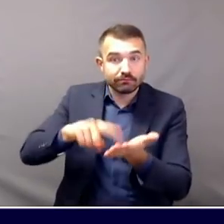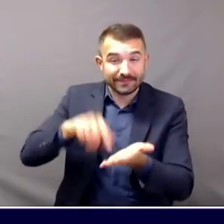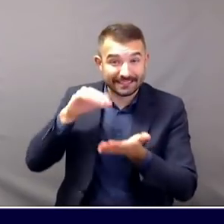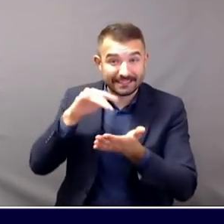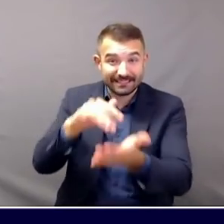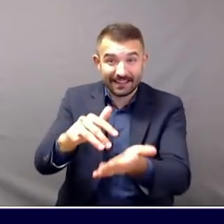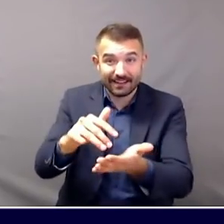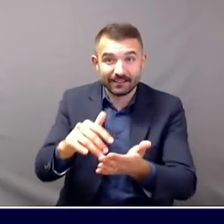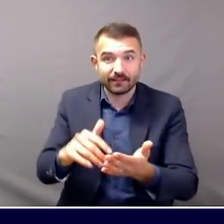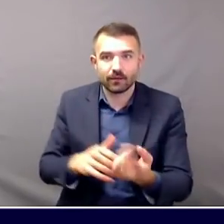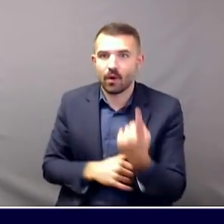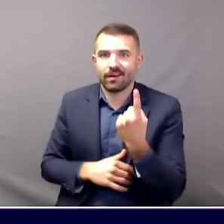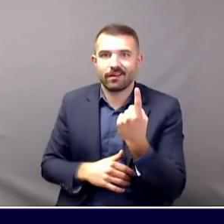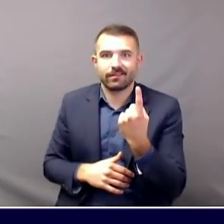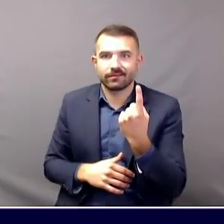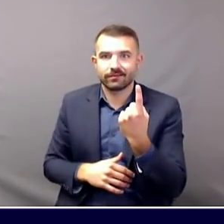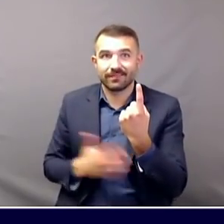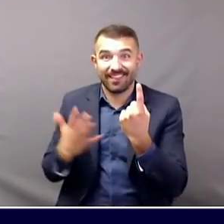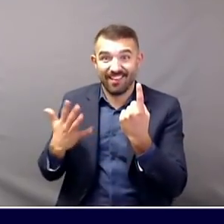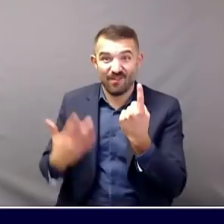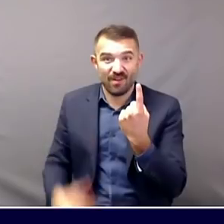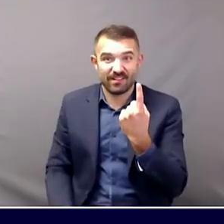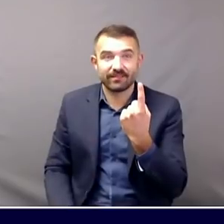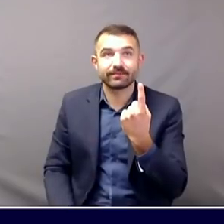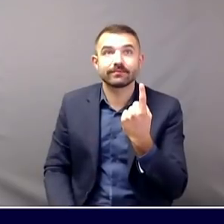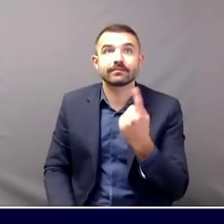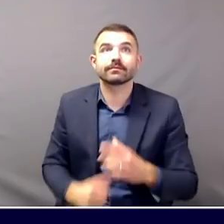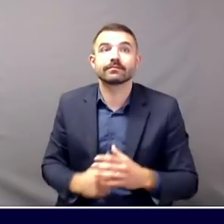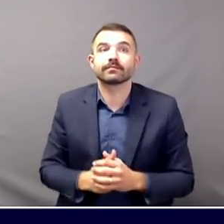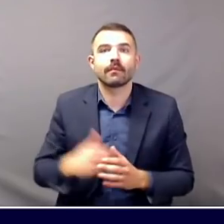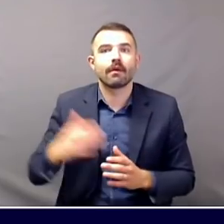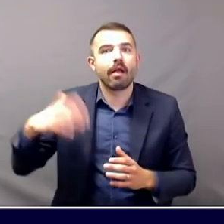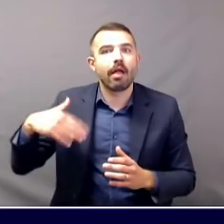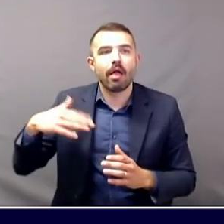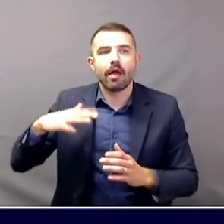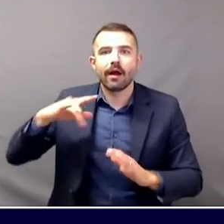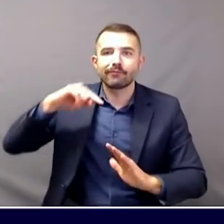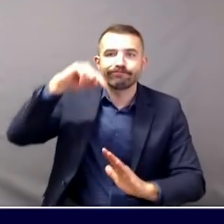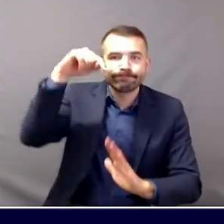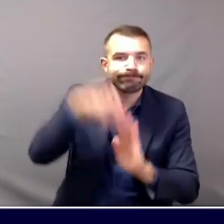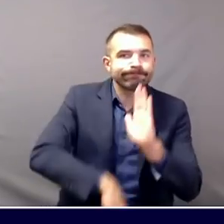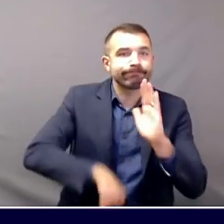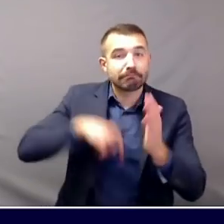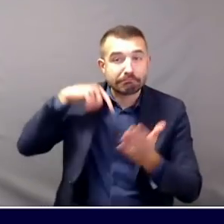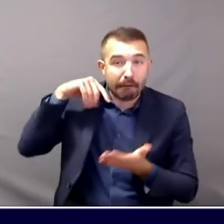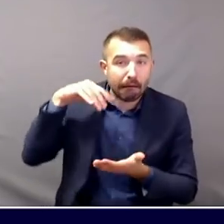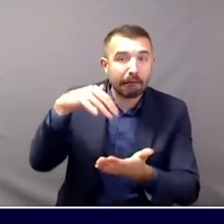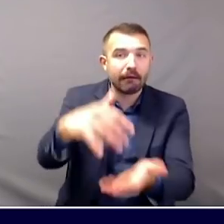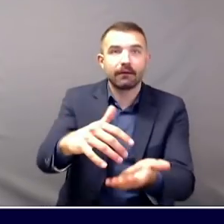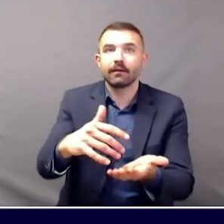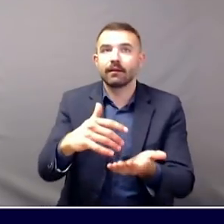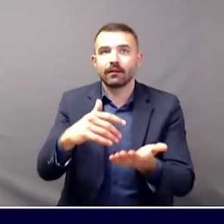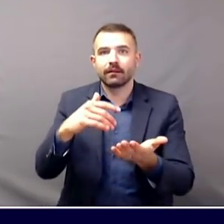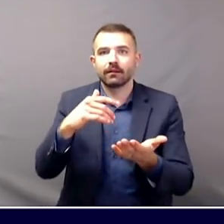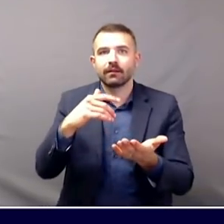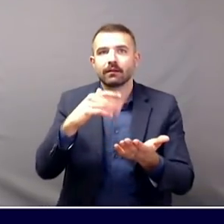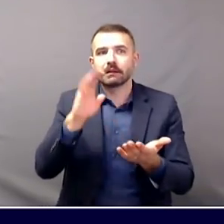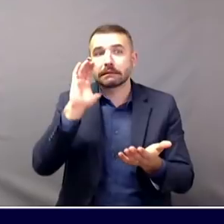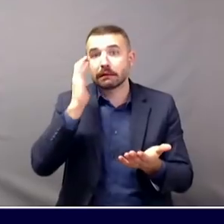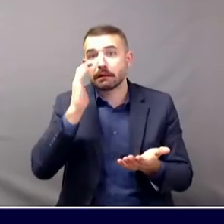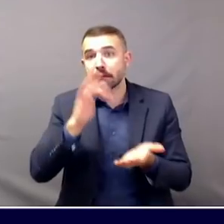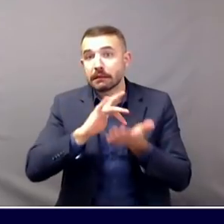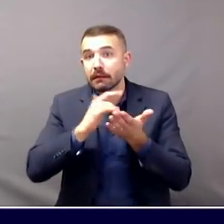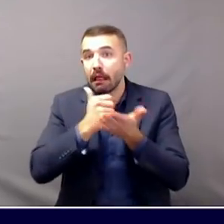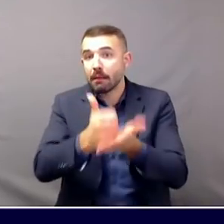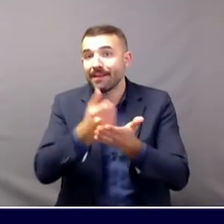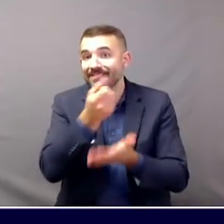drug seems to be the most effective in a rather narrow group of people, not individuals who have already been